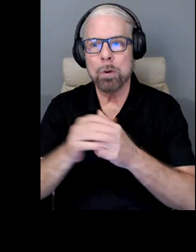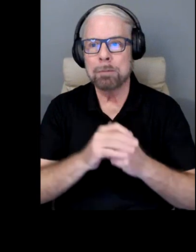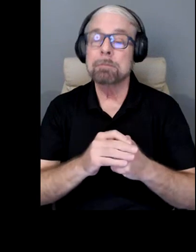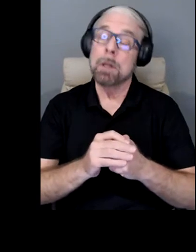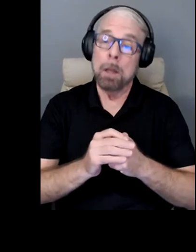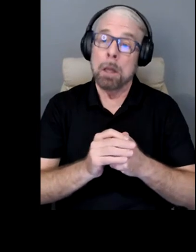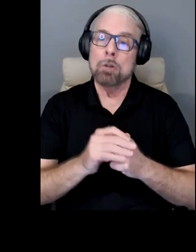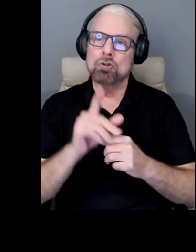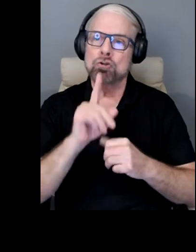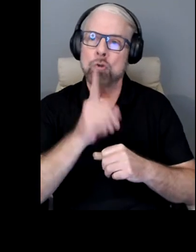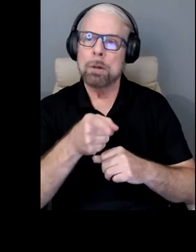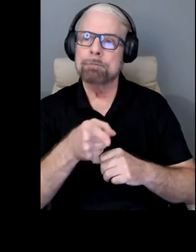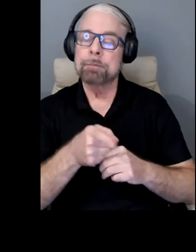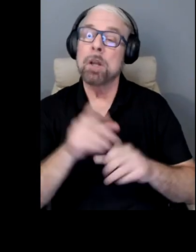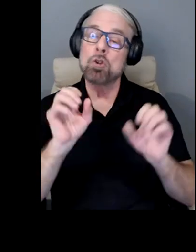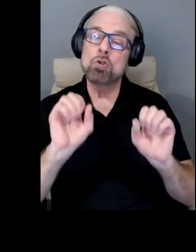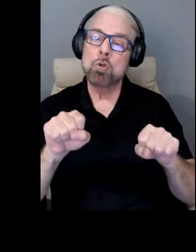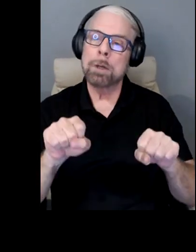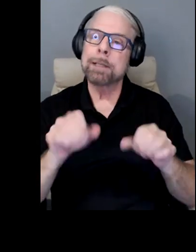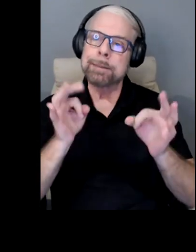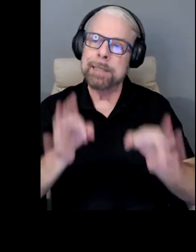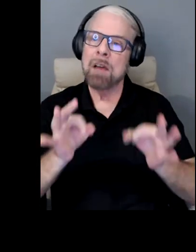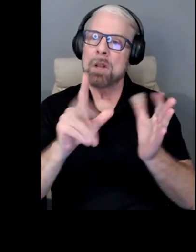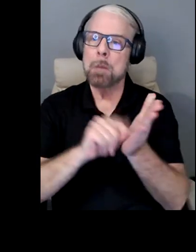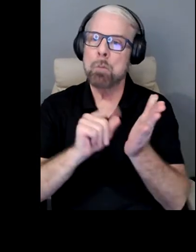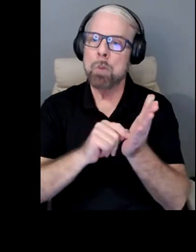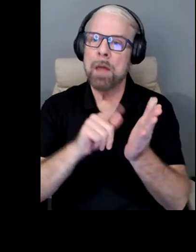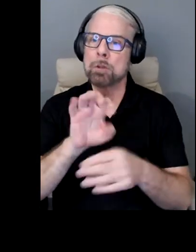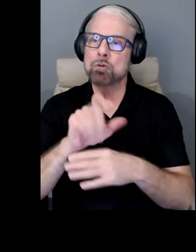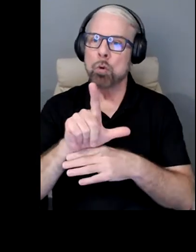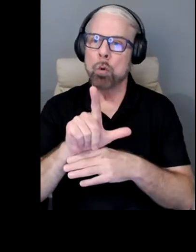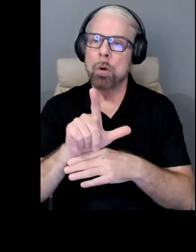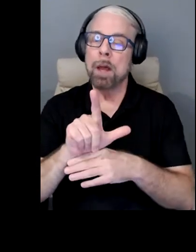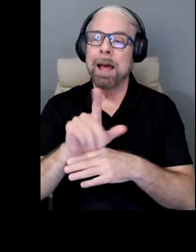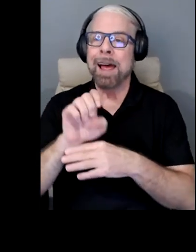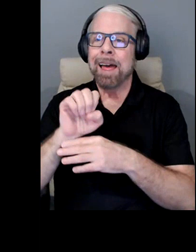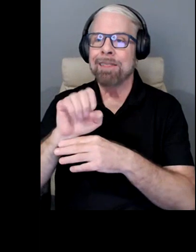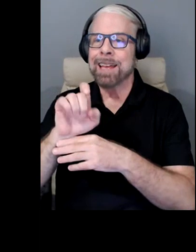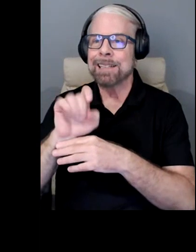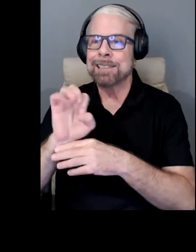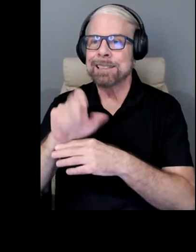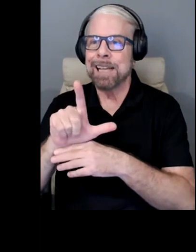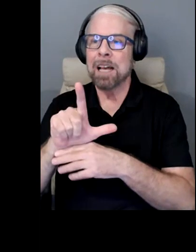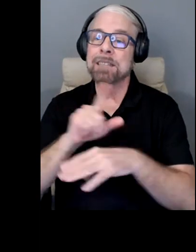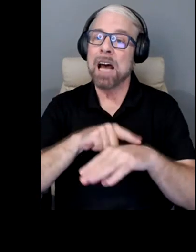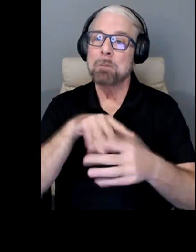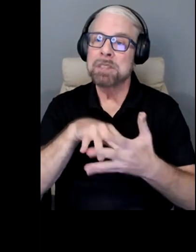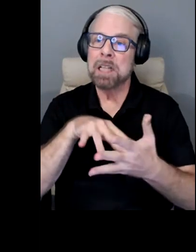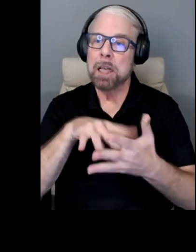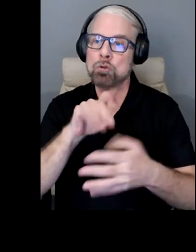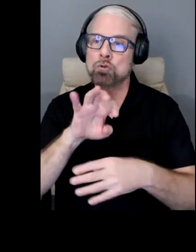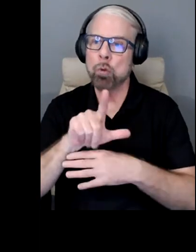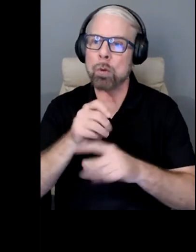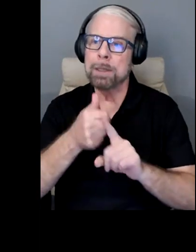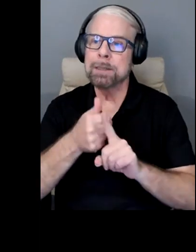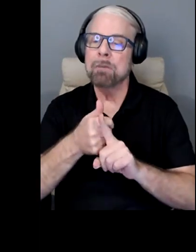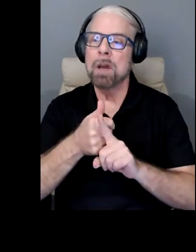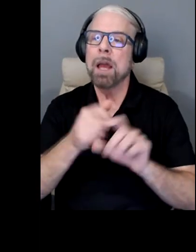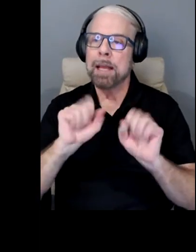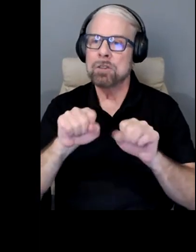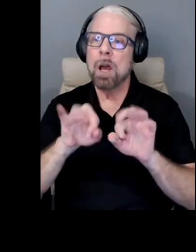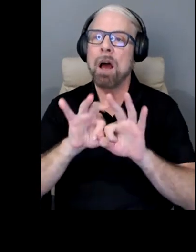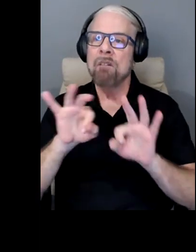Sure. So you can absolutely print the tool. The Excel document, the time study tool itself, it is